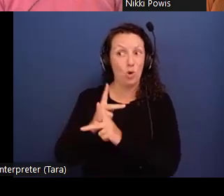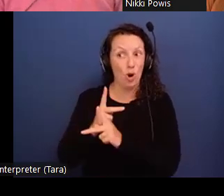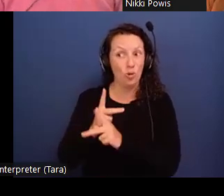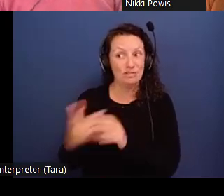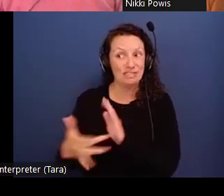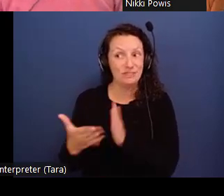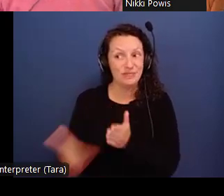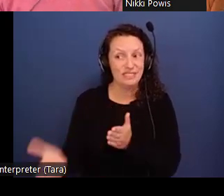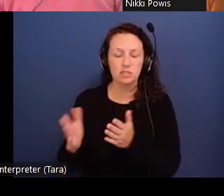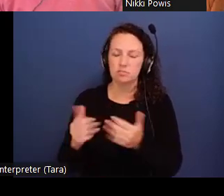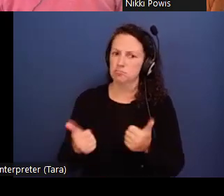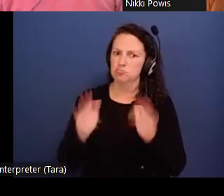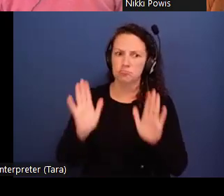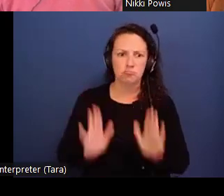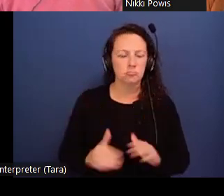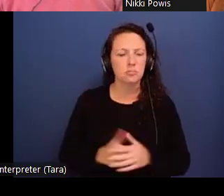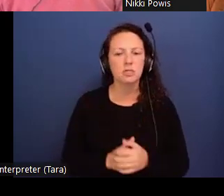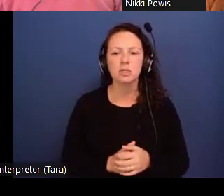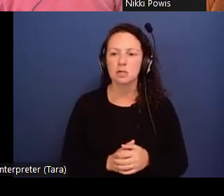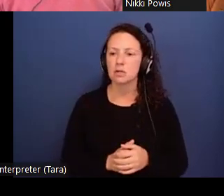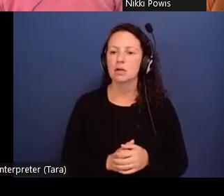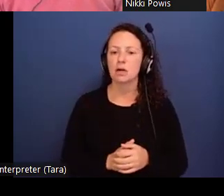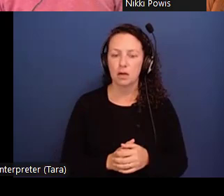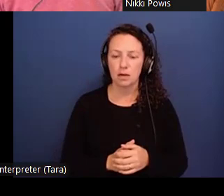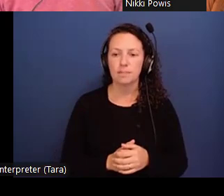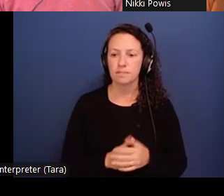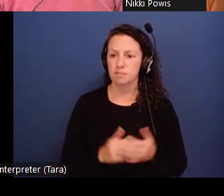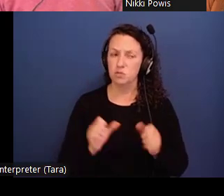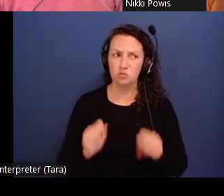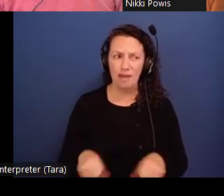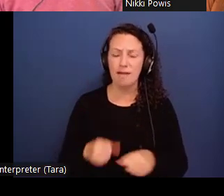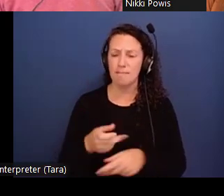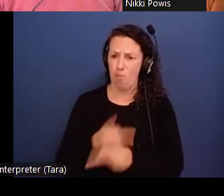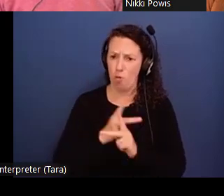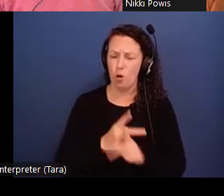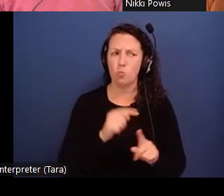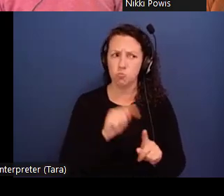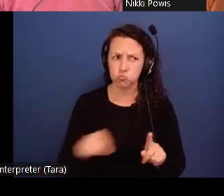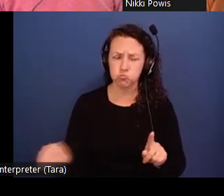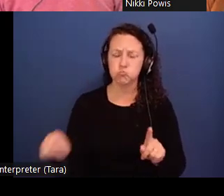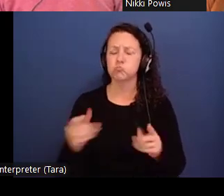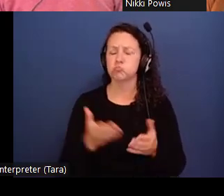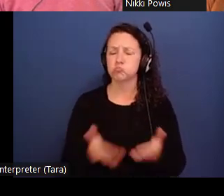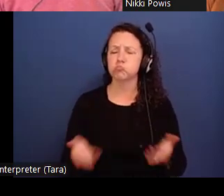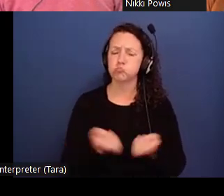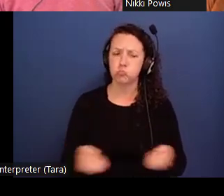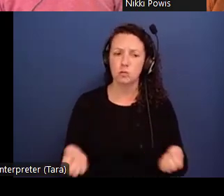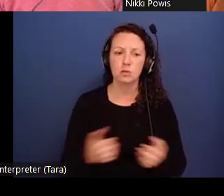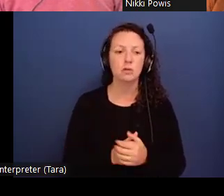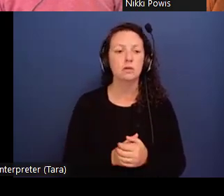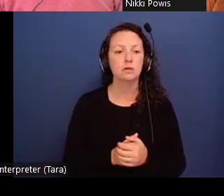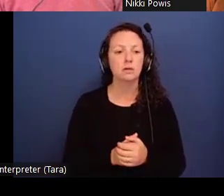there are different things to be able to do that as well. And I will say that Ask